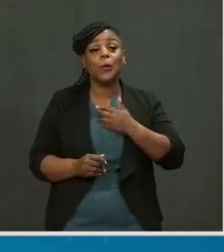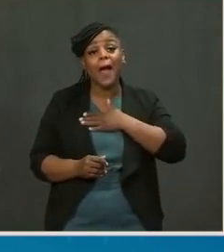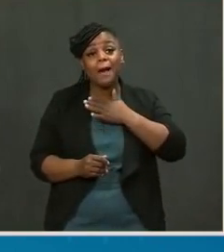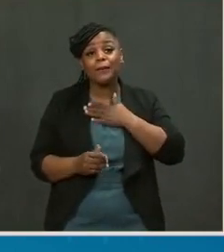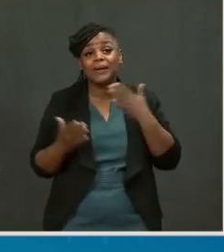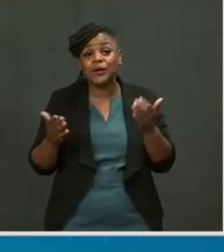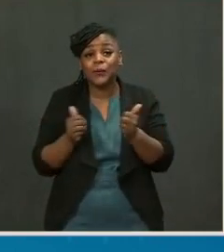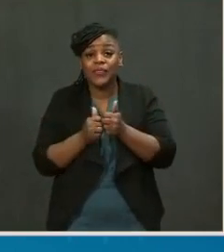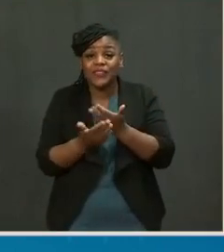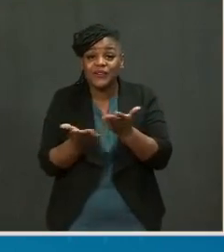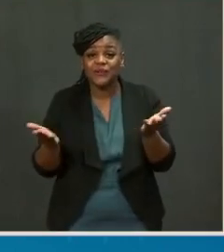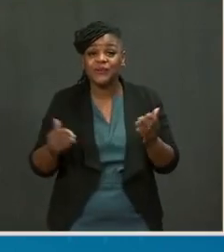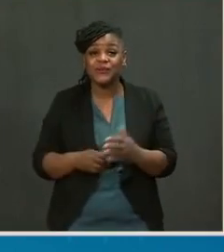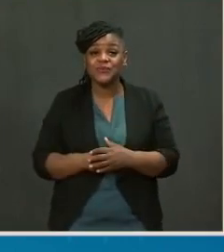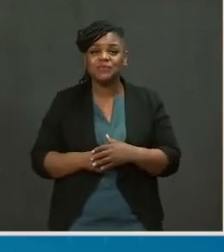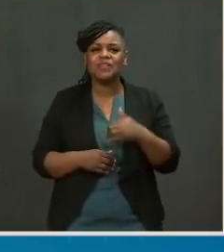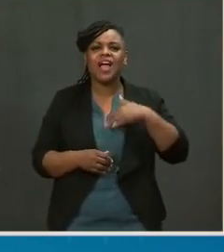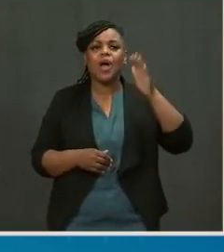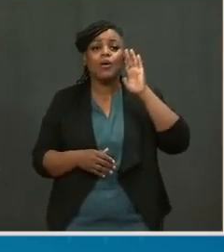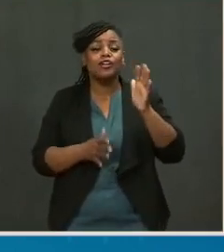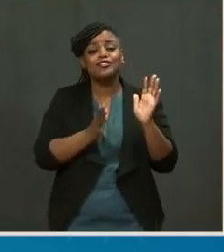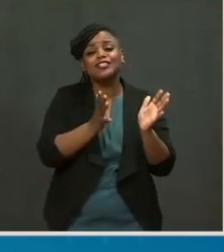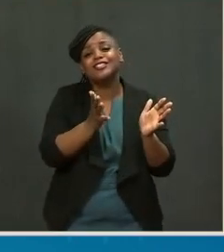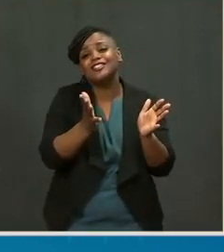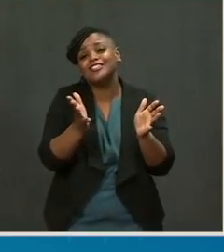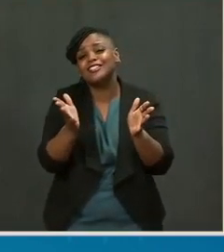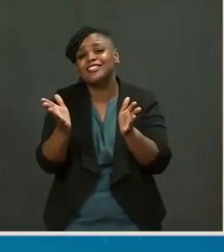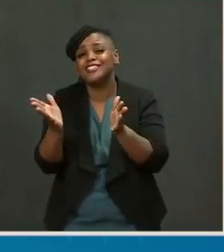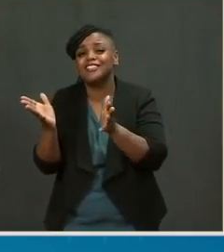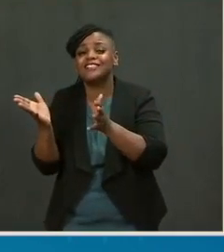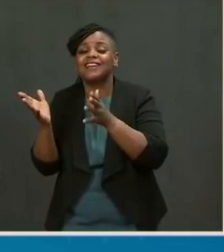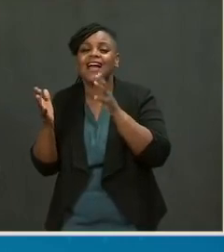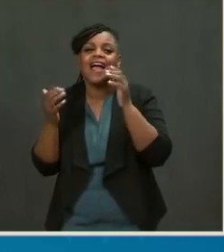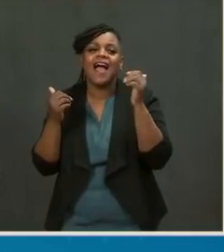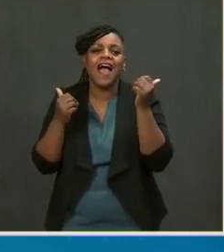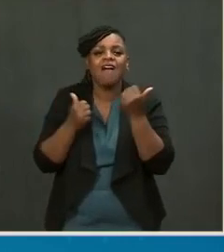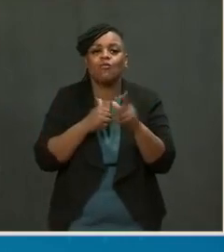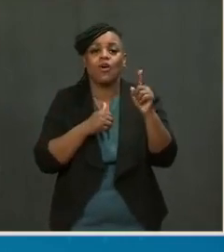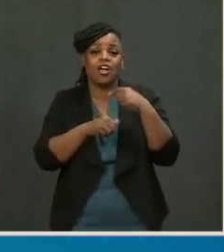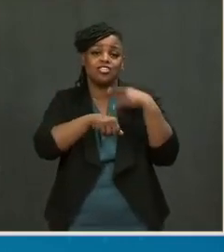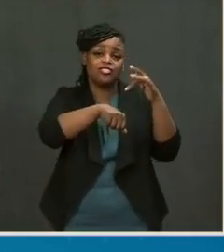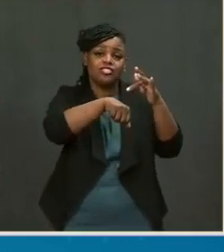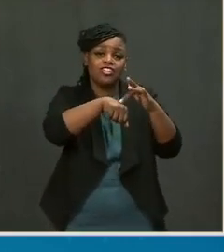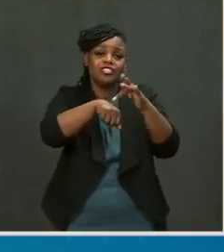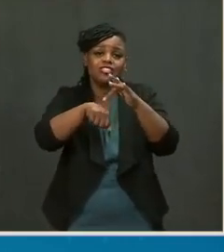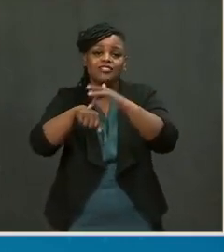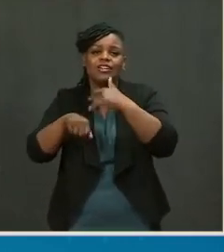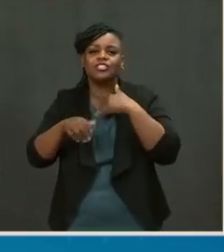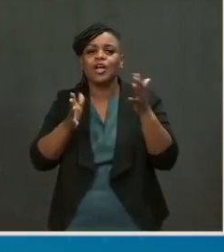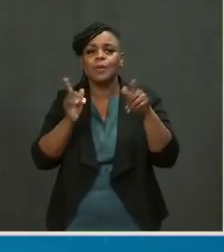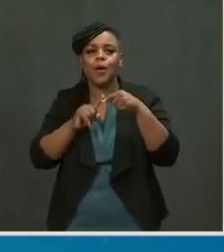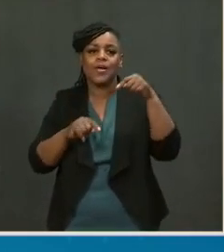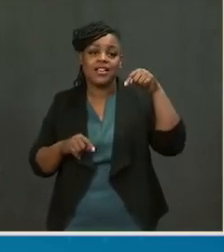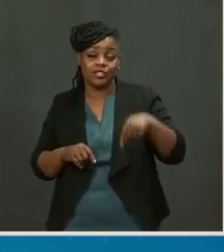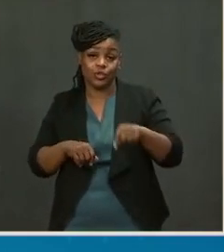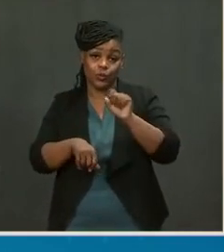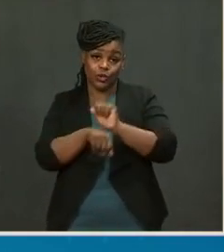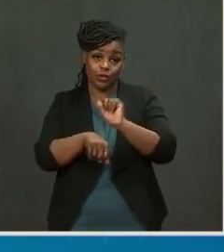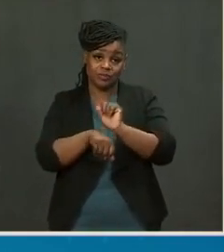talking about you guys everywhere I go and talking about this work. I think it is very important to note